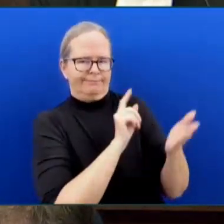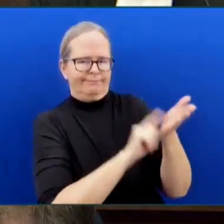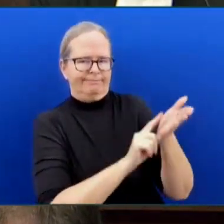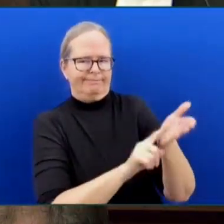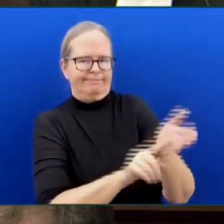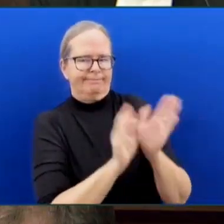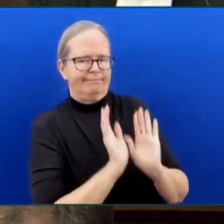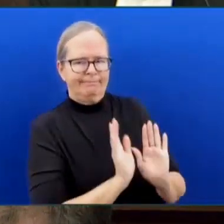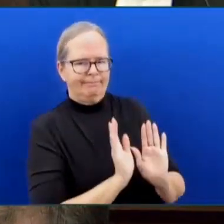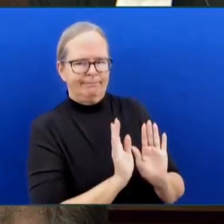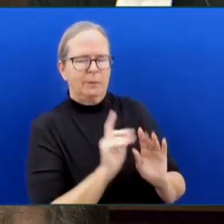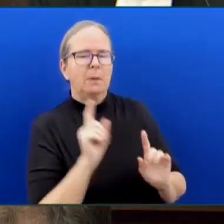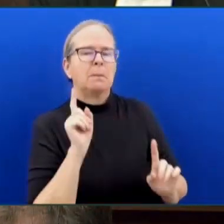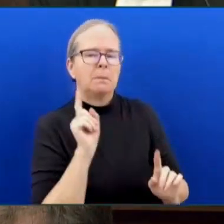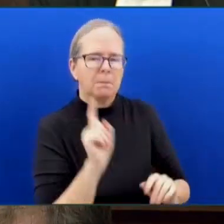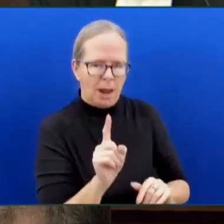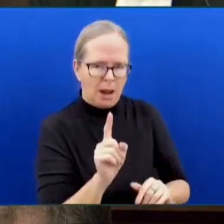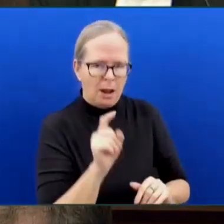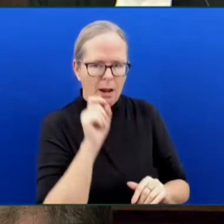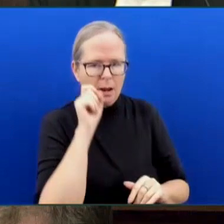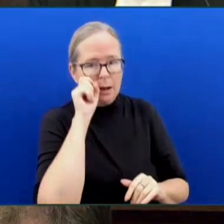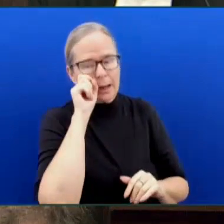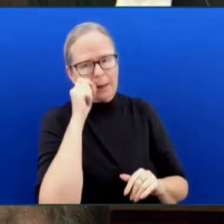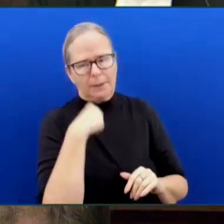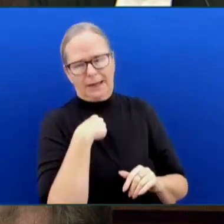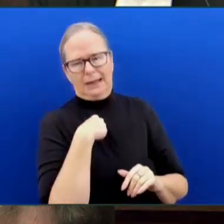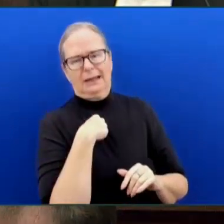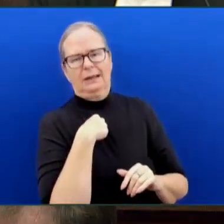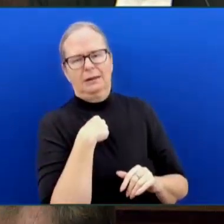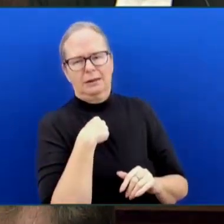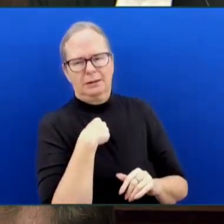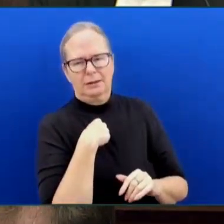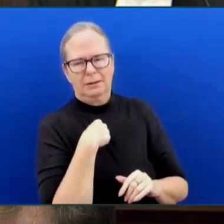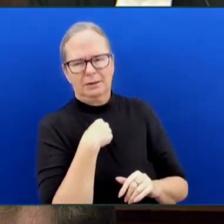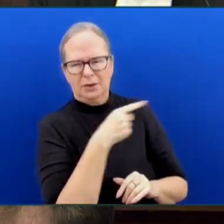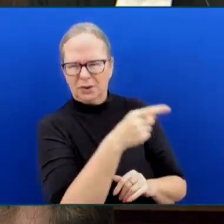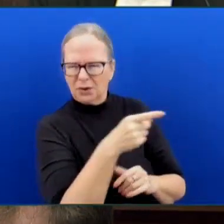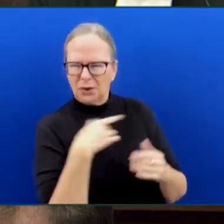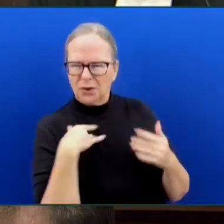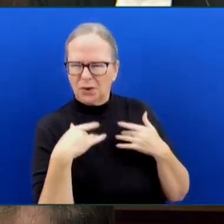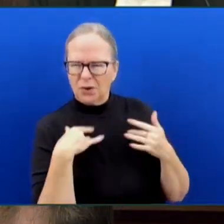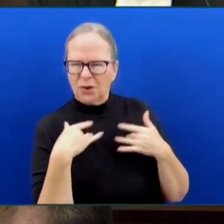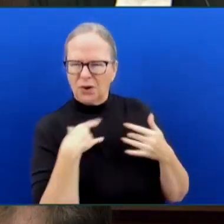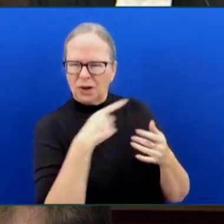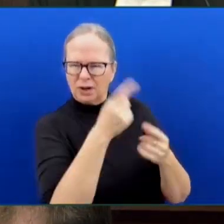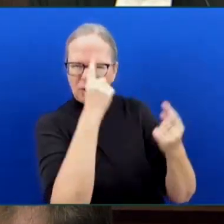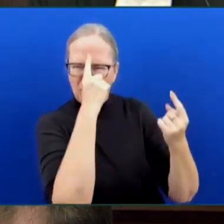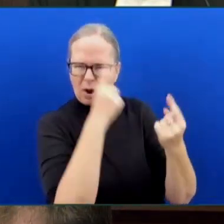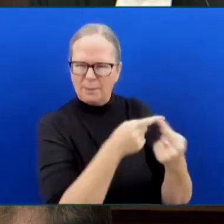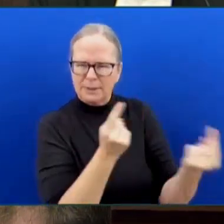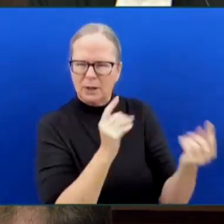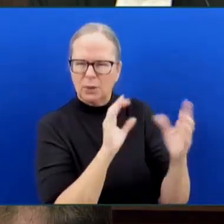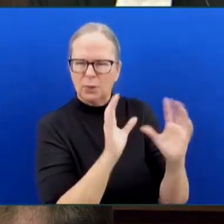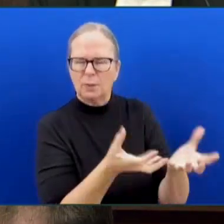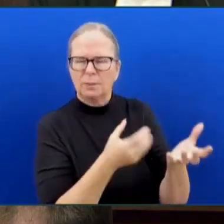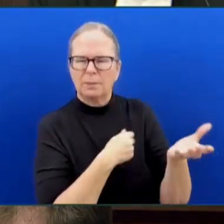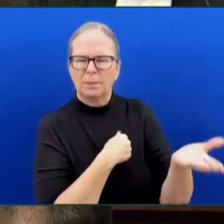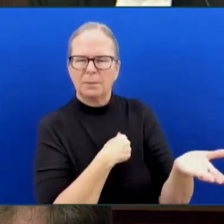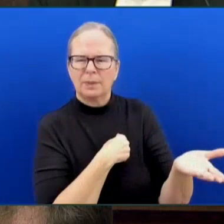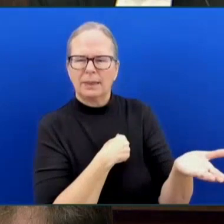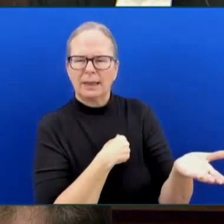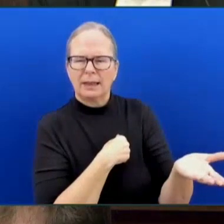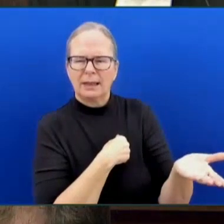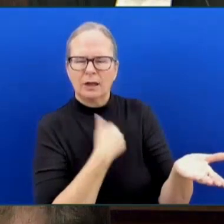troubling that the opposition is politicizing an issue that's costing 13,000